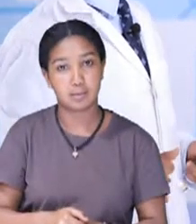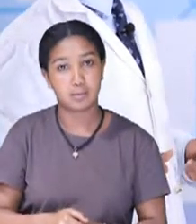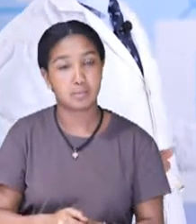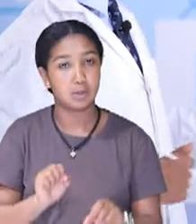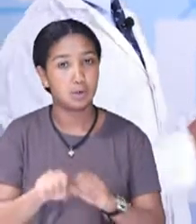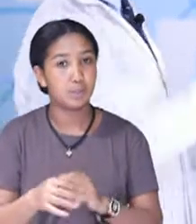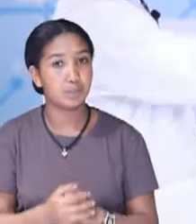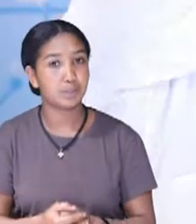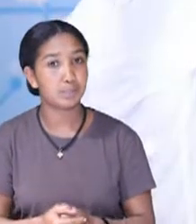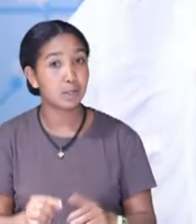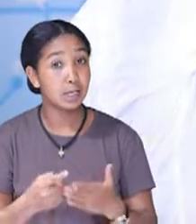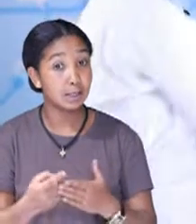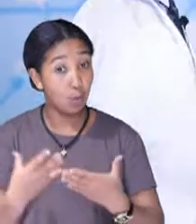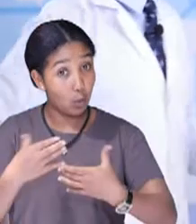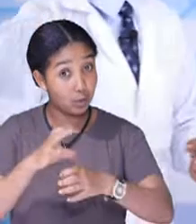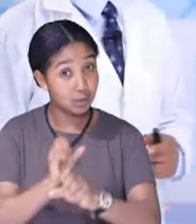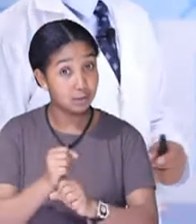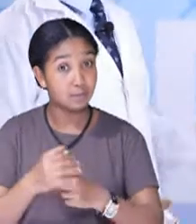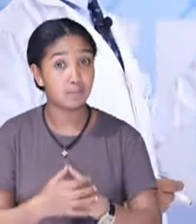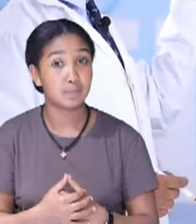So, in his conclusion,